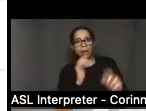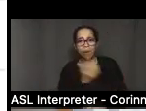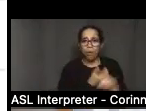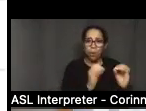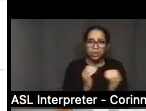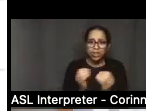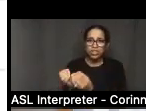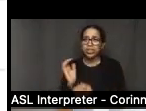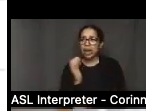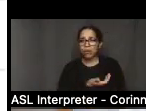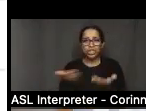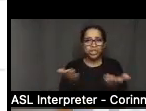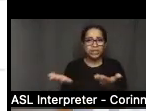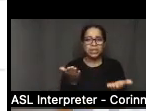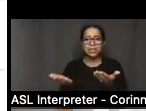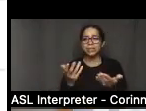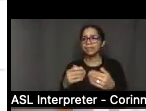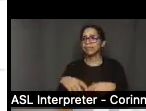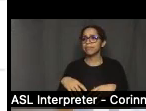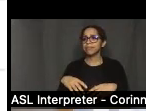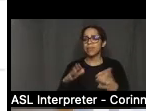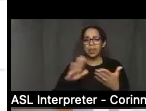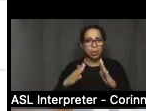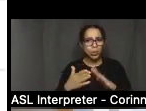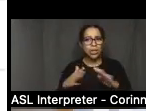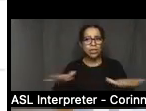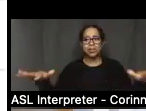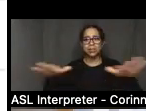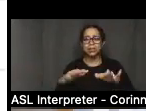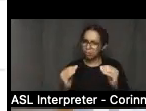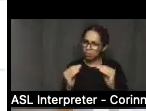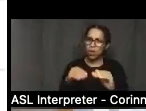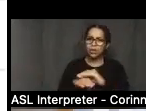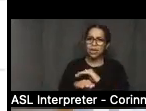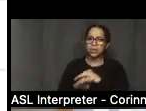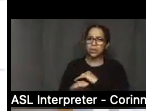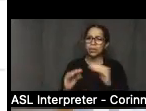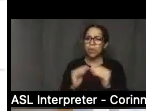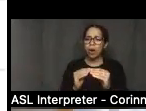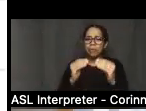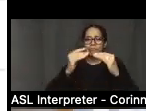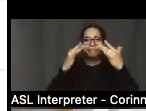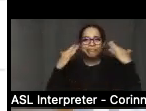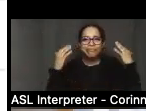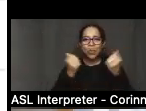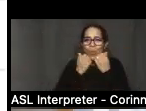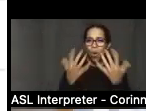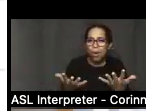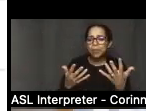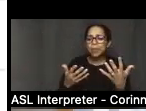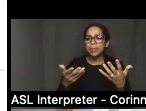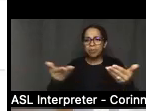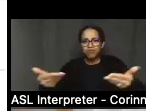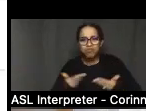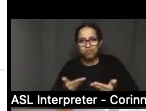the communities that we live in more accessible, more welcoming, and more inviting. And when we